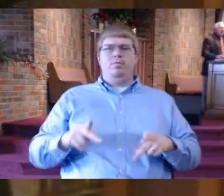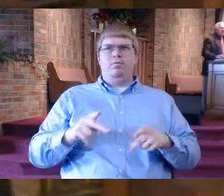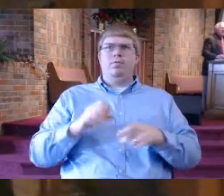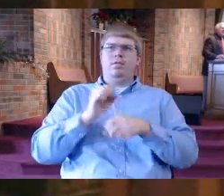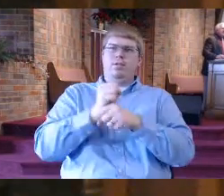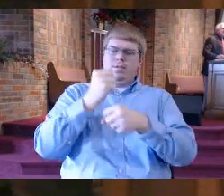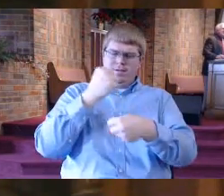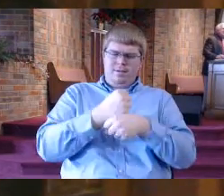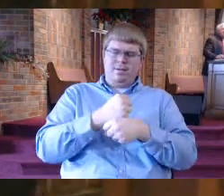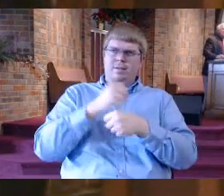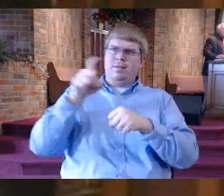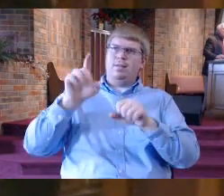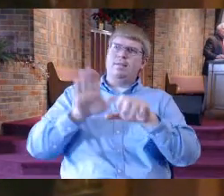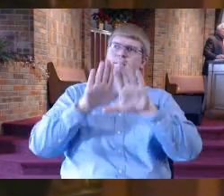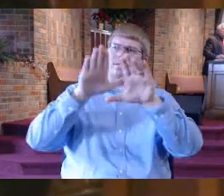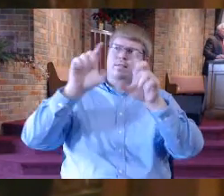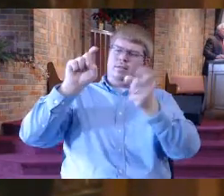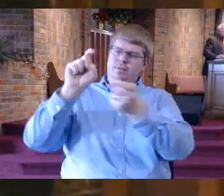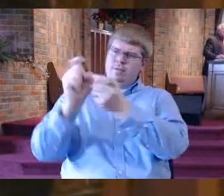person.